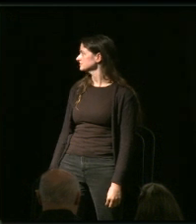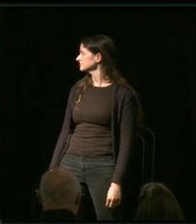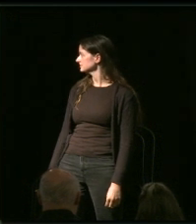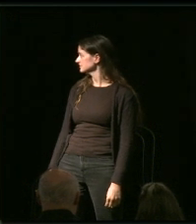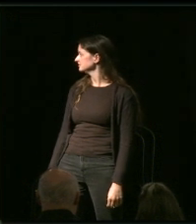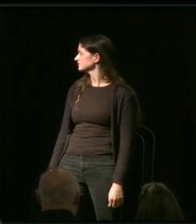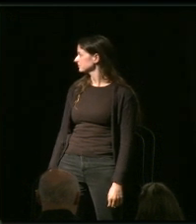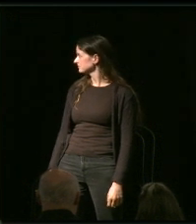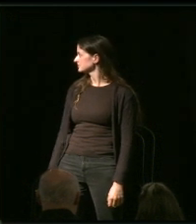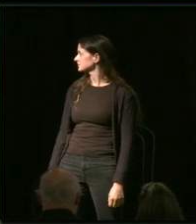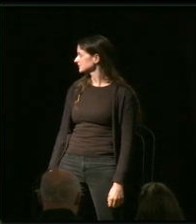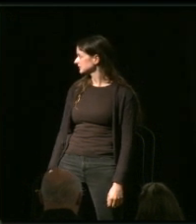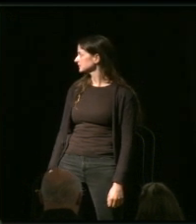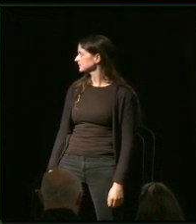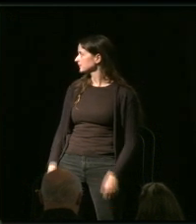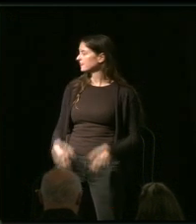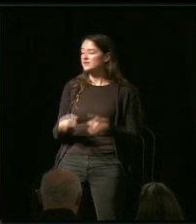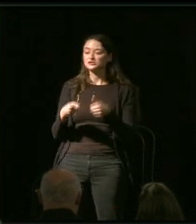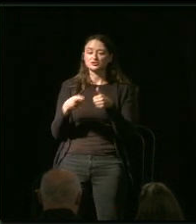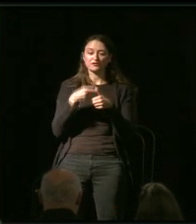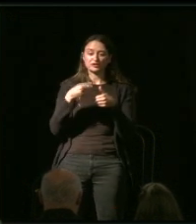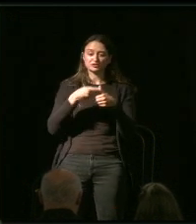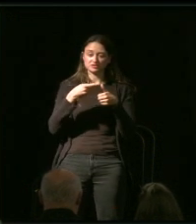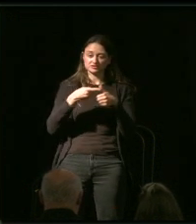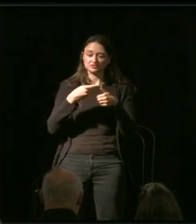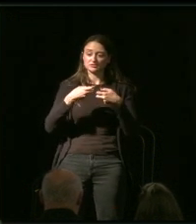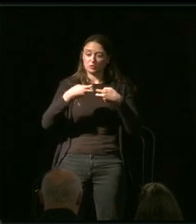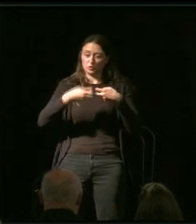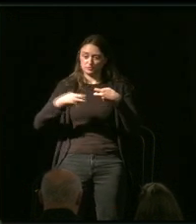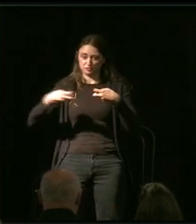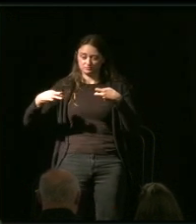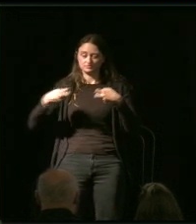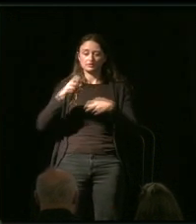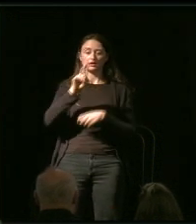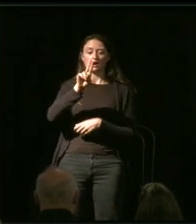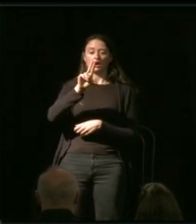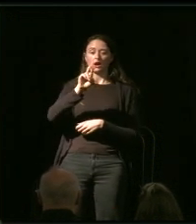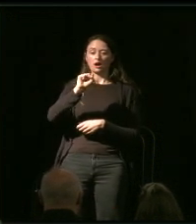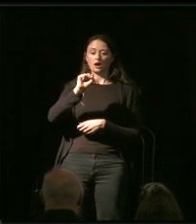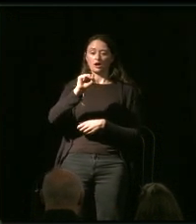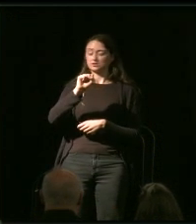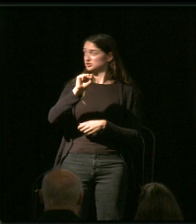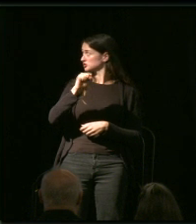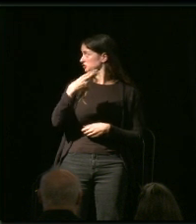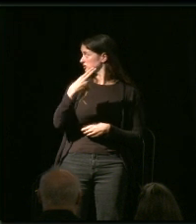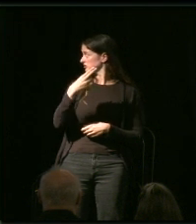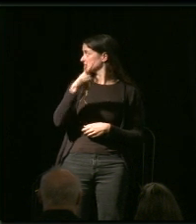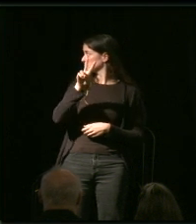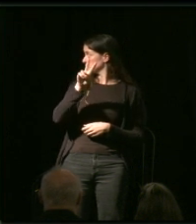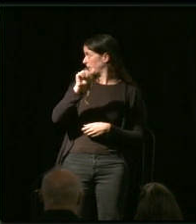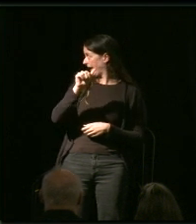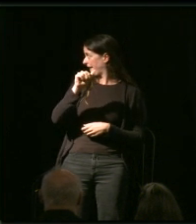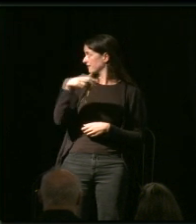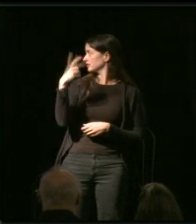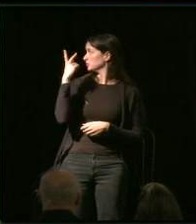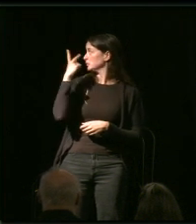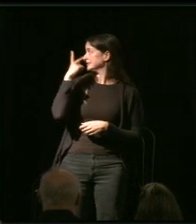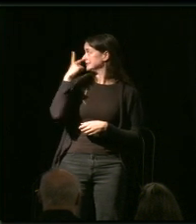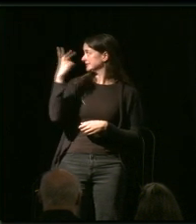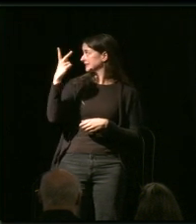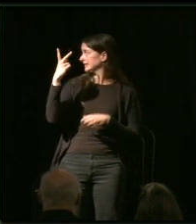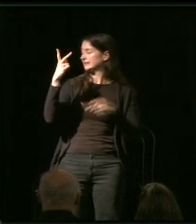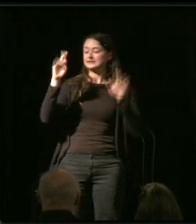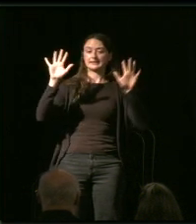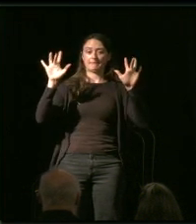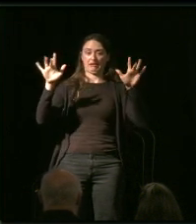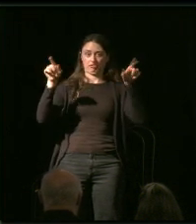are chromosome number 1. And imagine the USH2A gene is in the middle of it, where the checks and X's are. The child with Usher